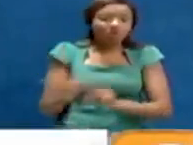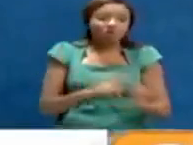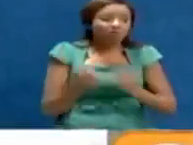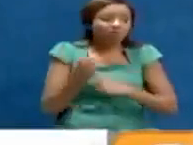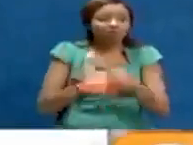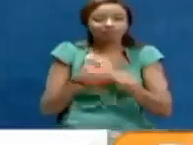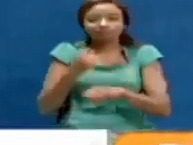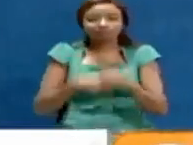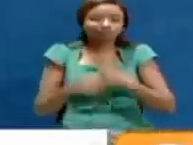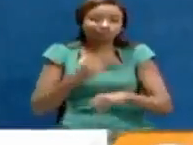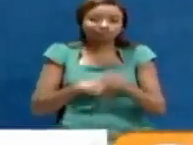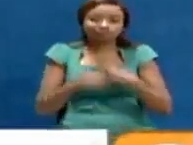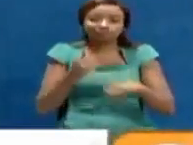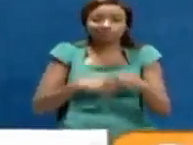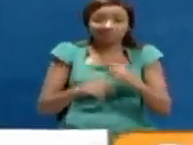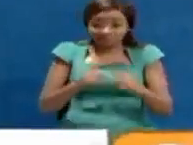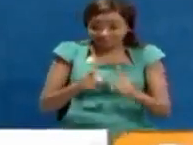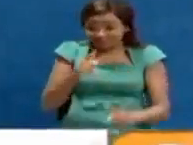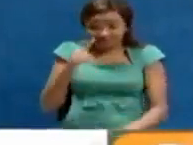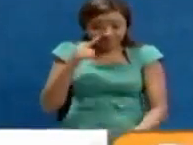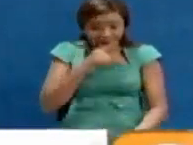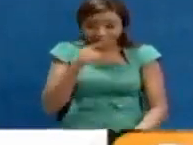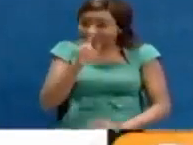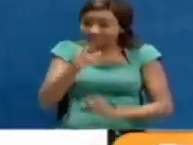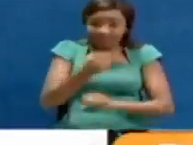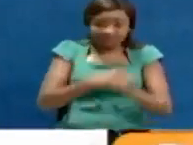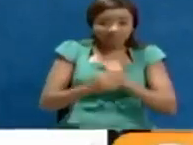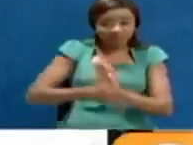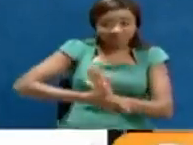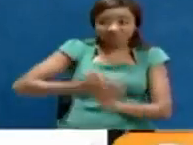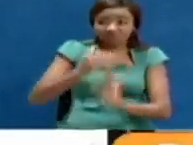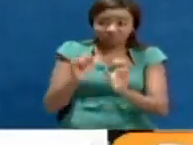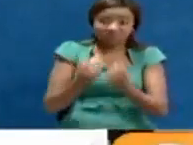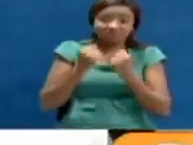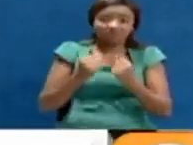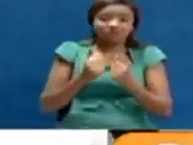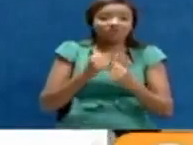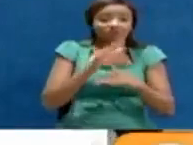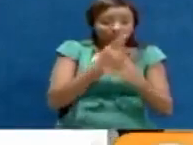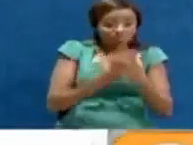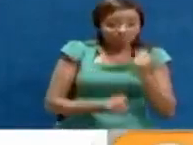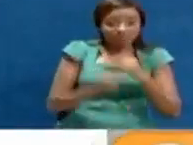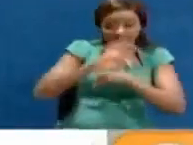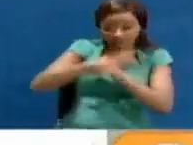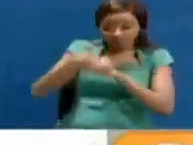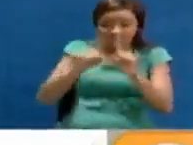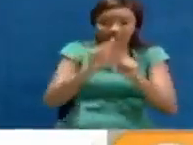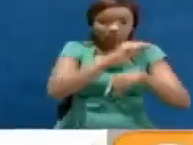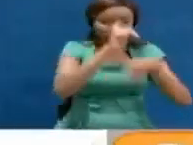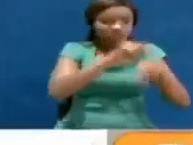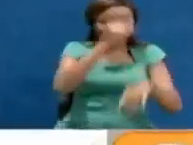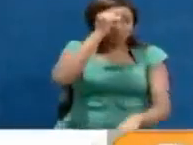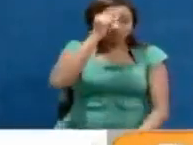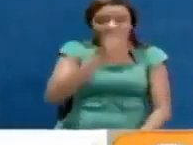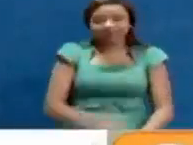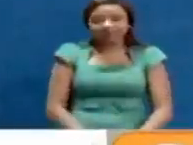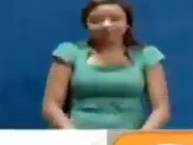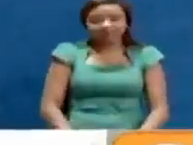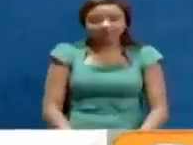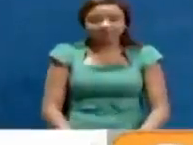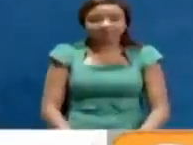is a ticking time bomb that calls for immediate action from both the county and national government before things get out of hand.